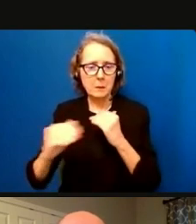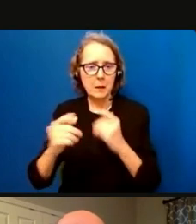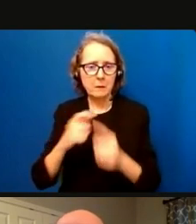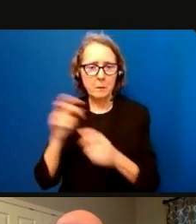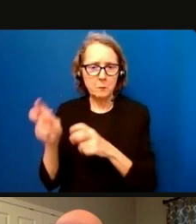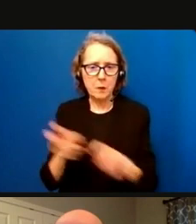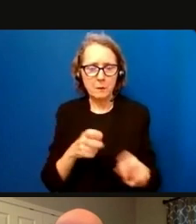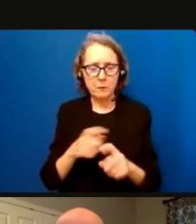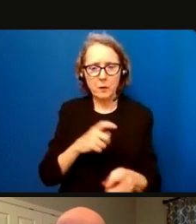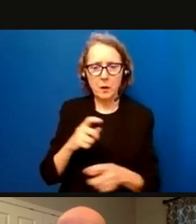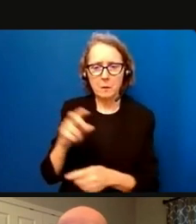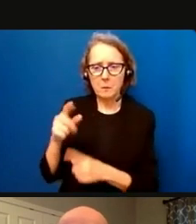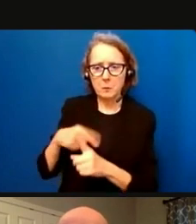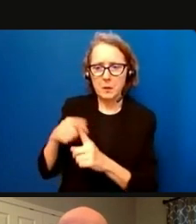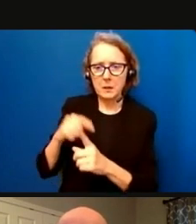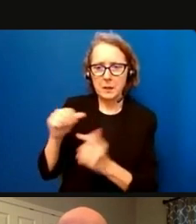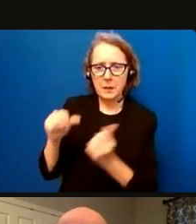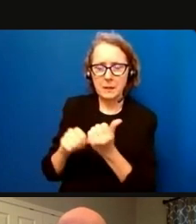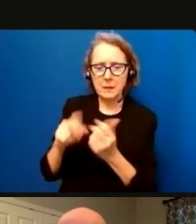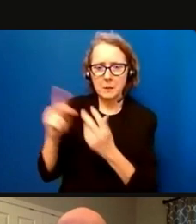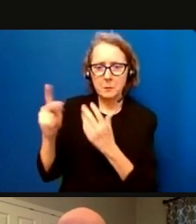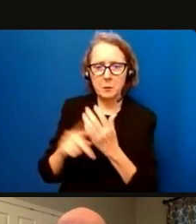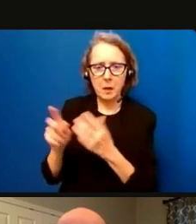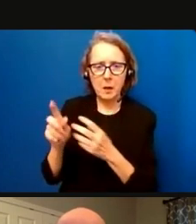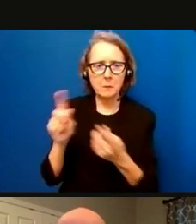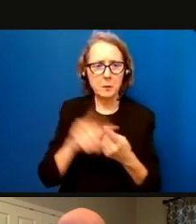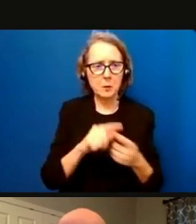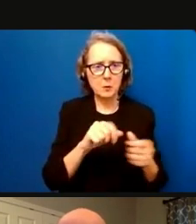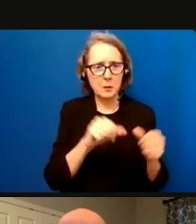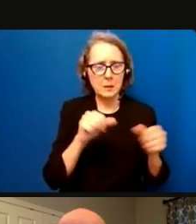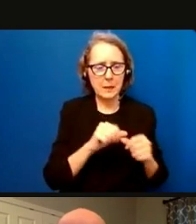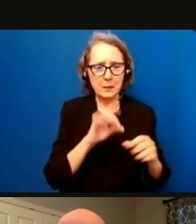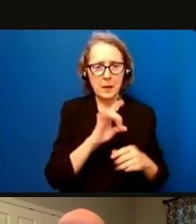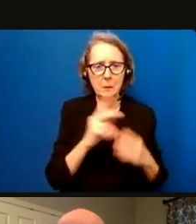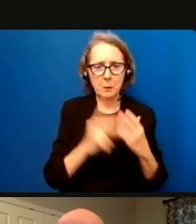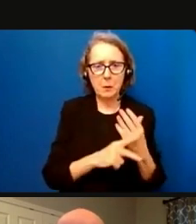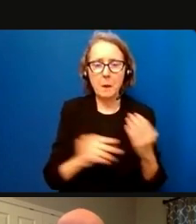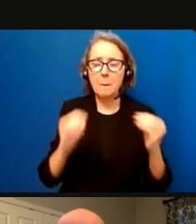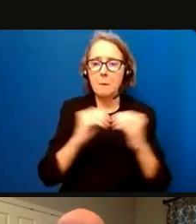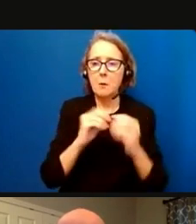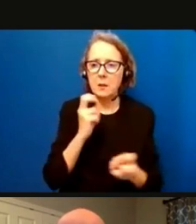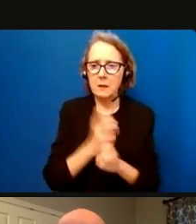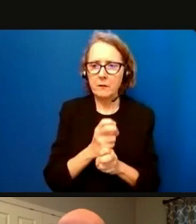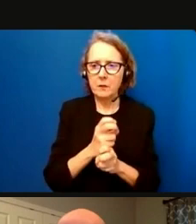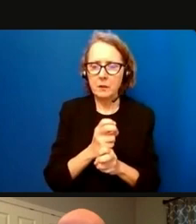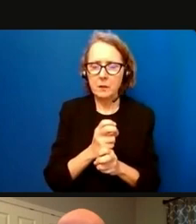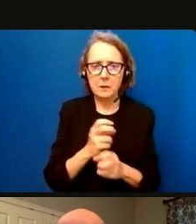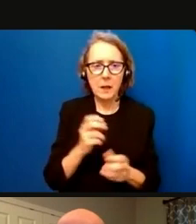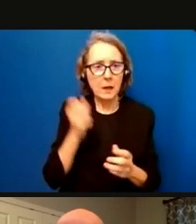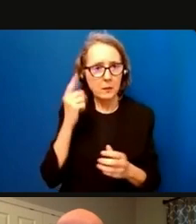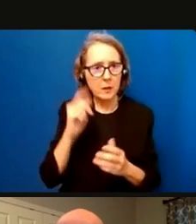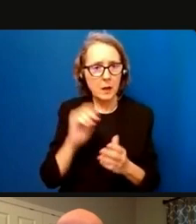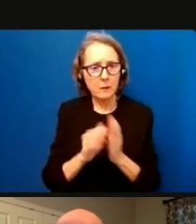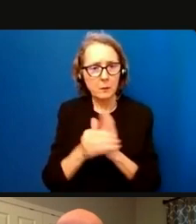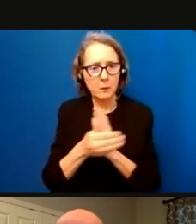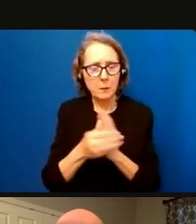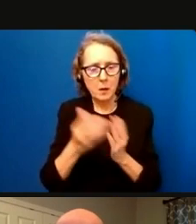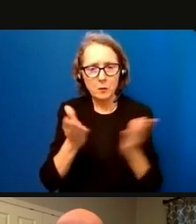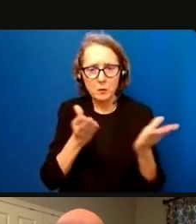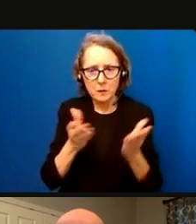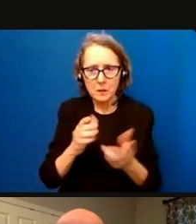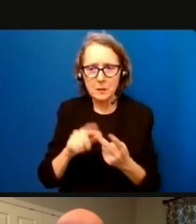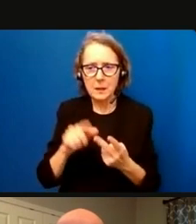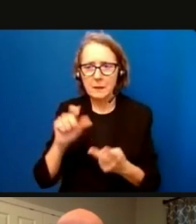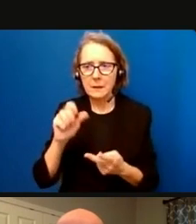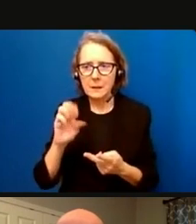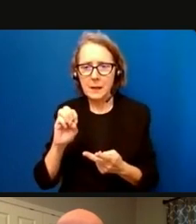Rental Assistance Program to the Section 8 program more difficult. And understanding that the wraparound services and the case management that